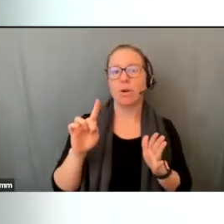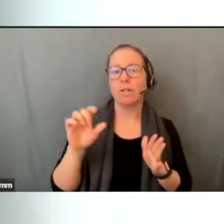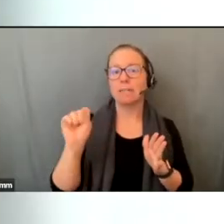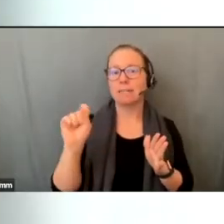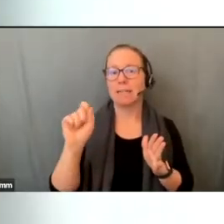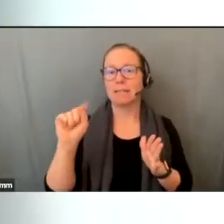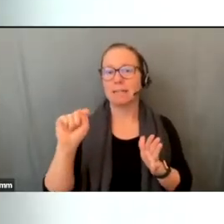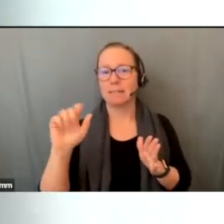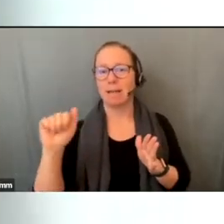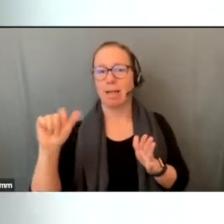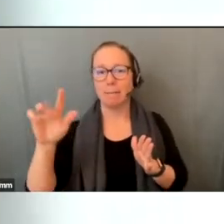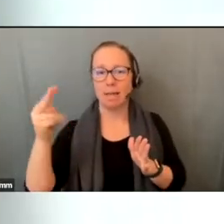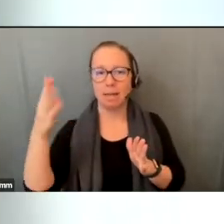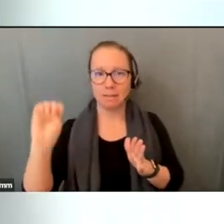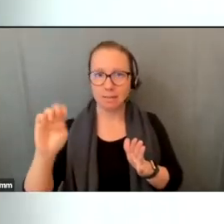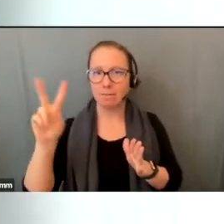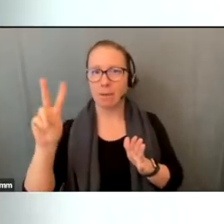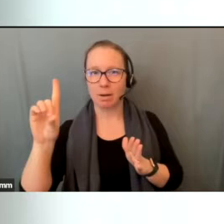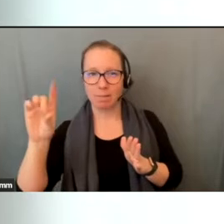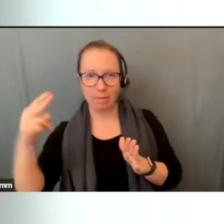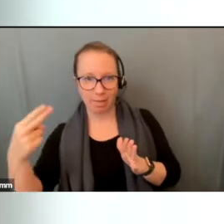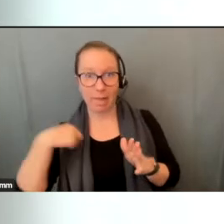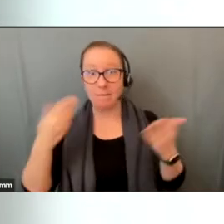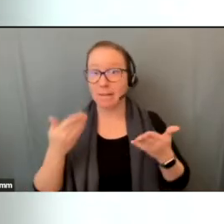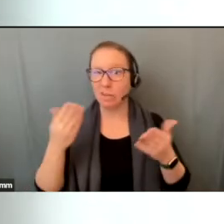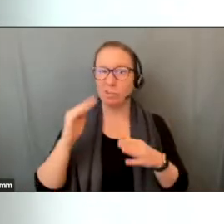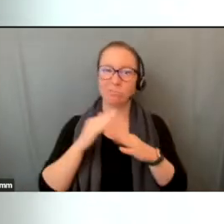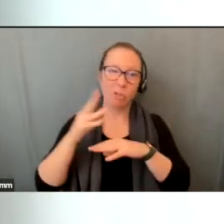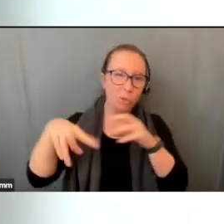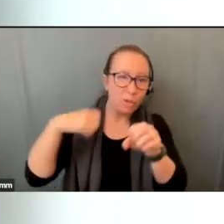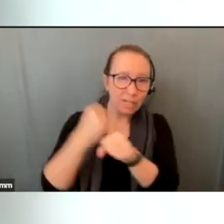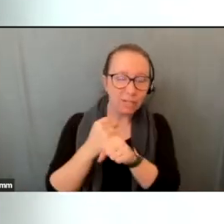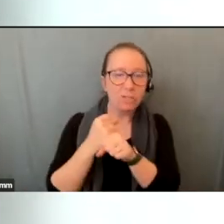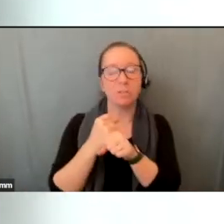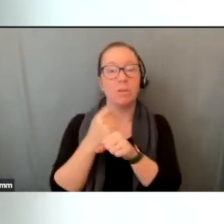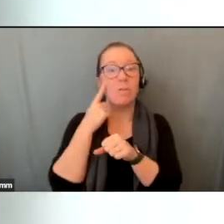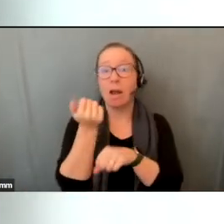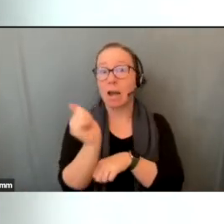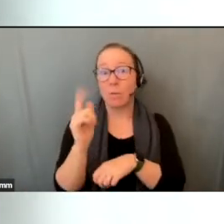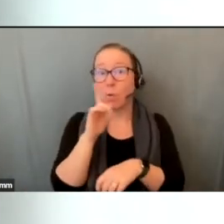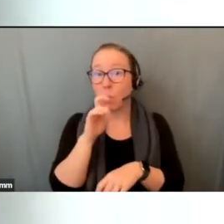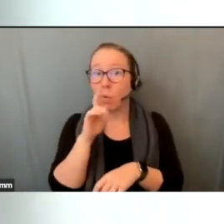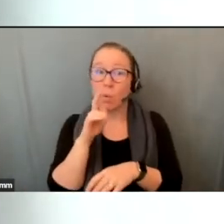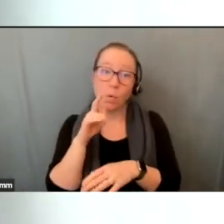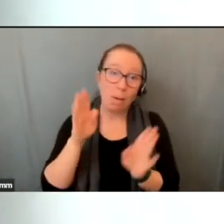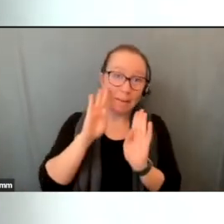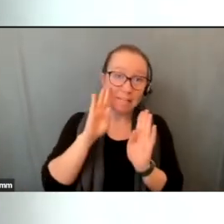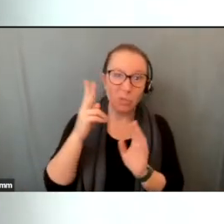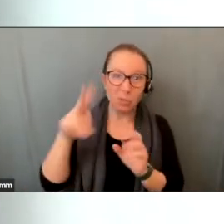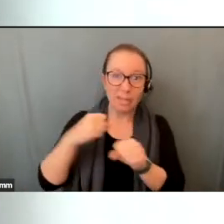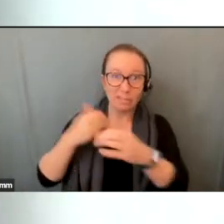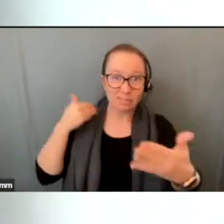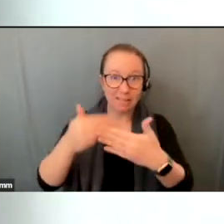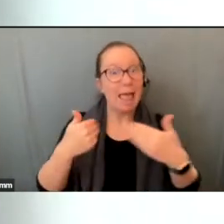I've been with the Vermont Department of Health in this role for 2 years. So for anyone who's been paying attention the last couple of years, there's